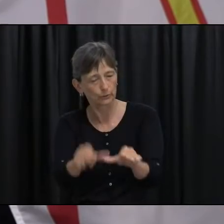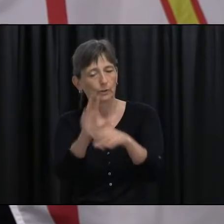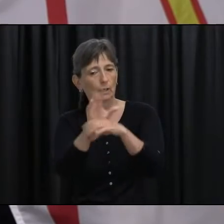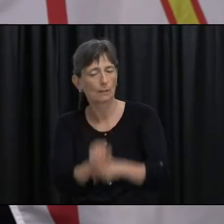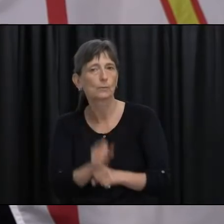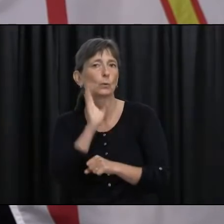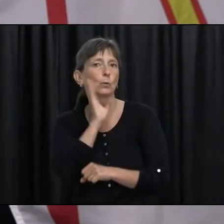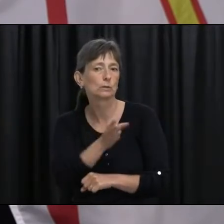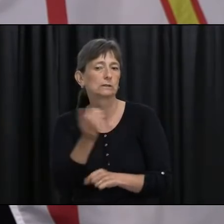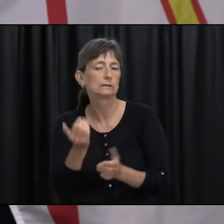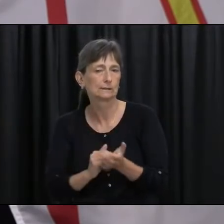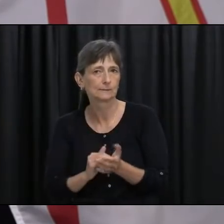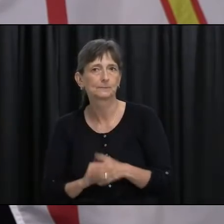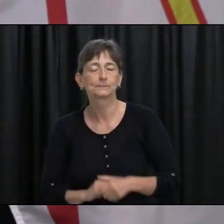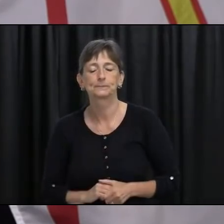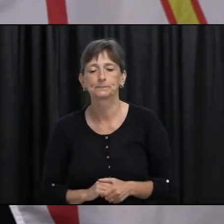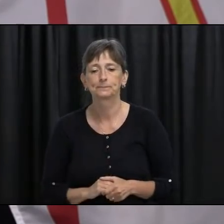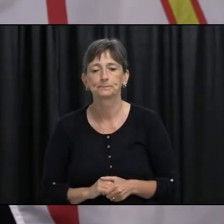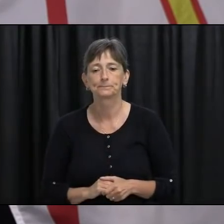come.